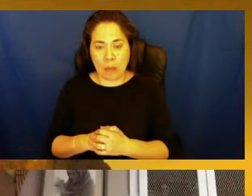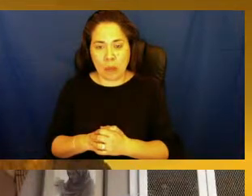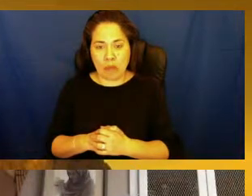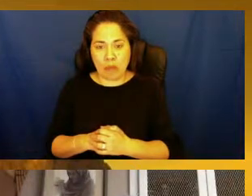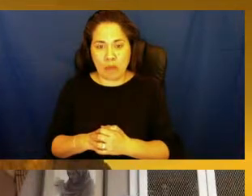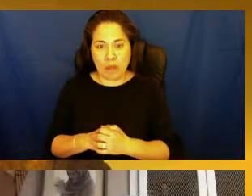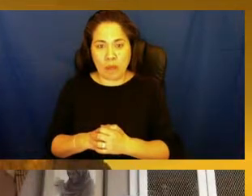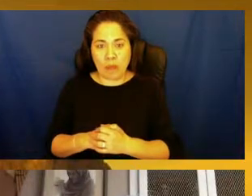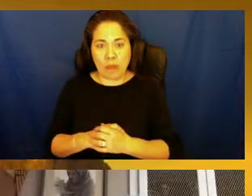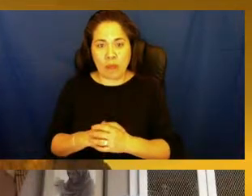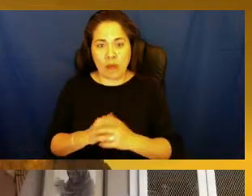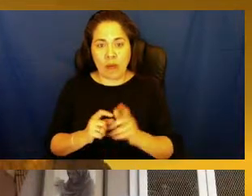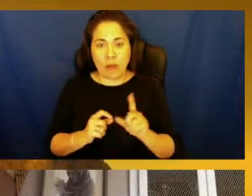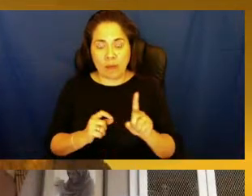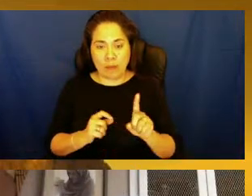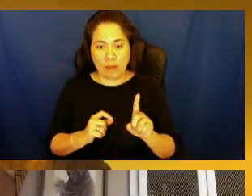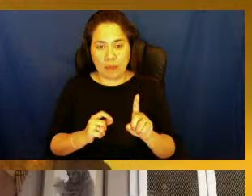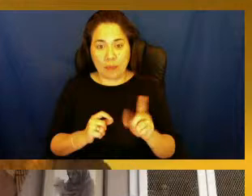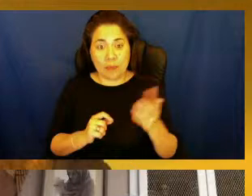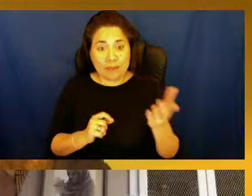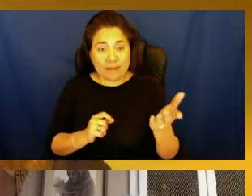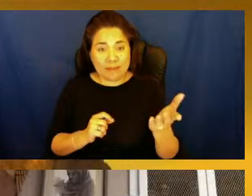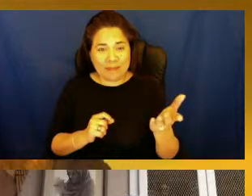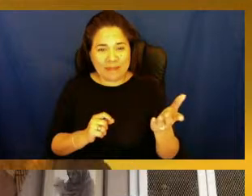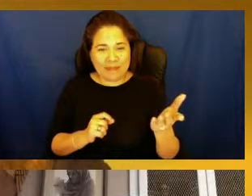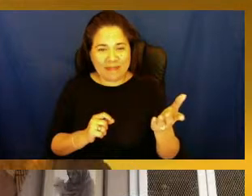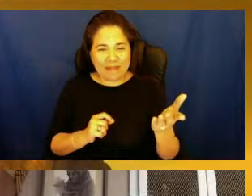One thing that, I'm sorry, go ahead.